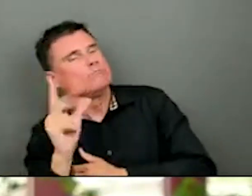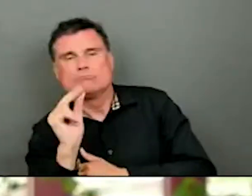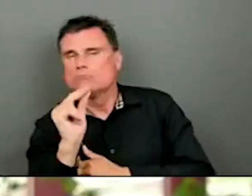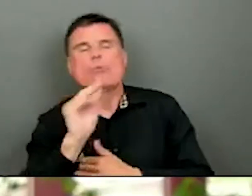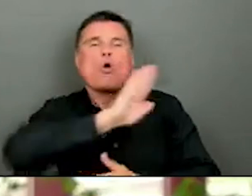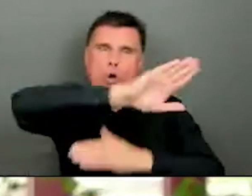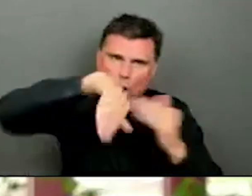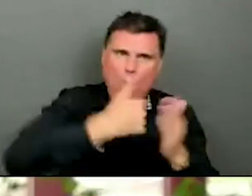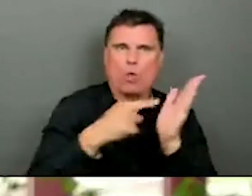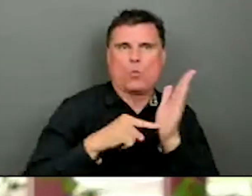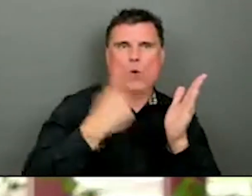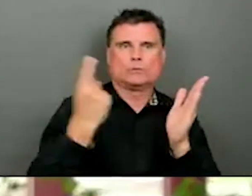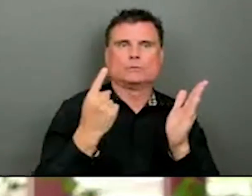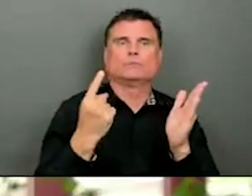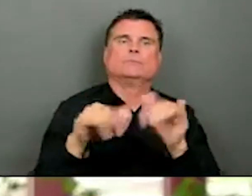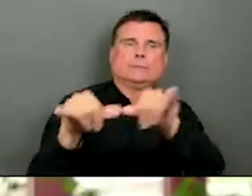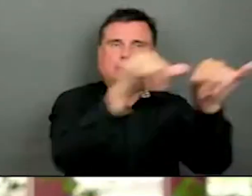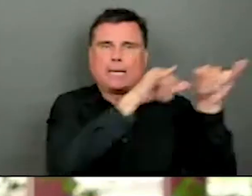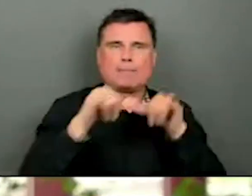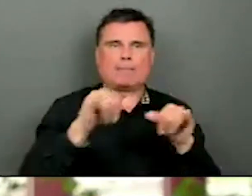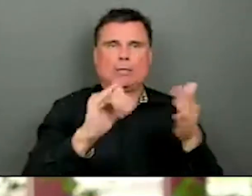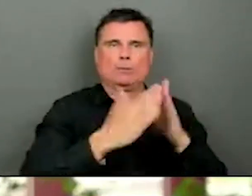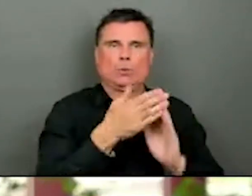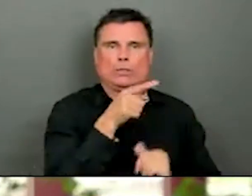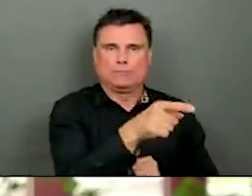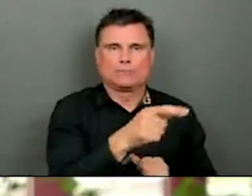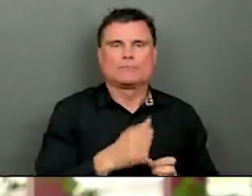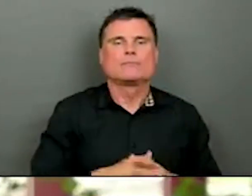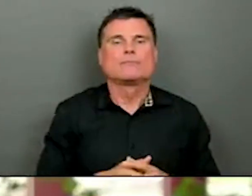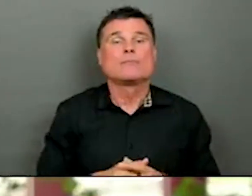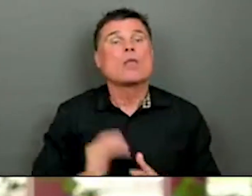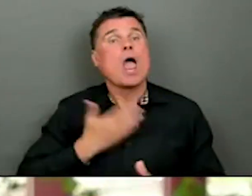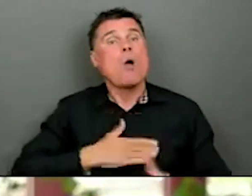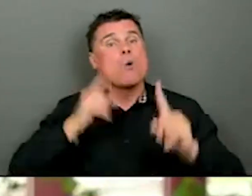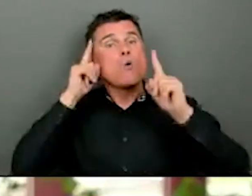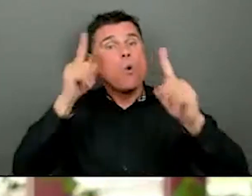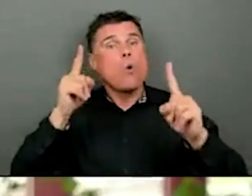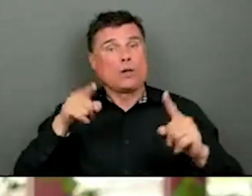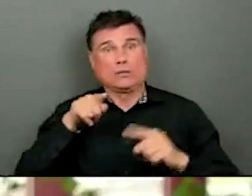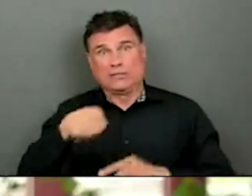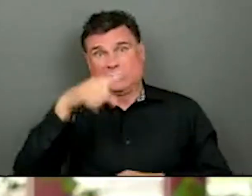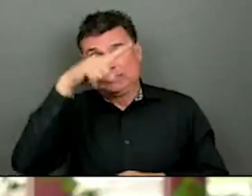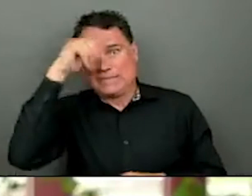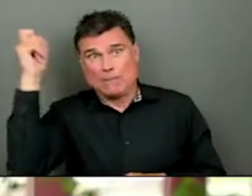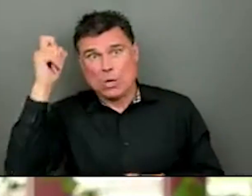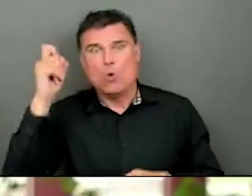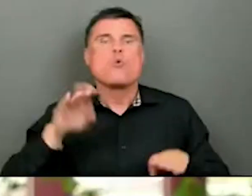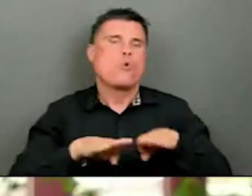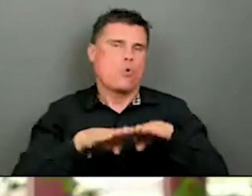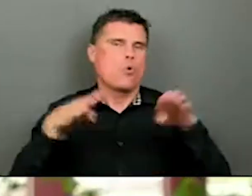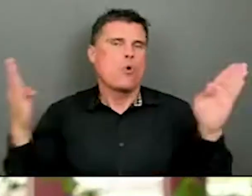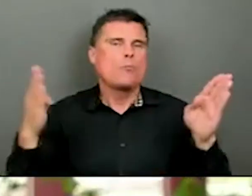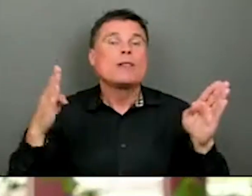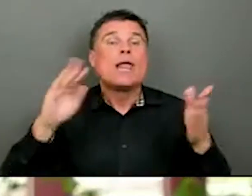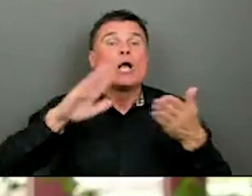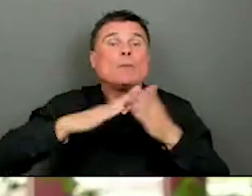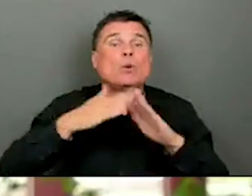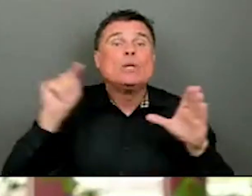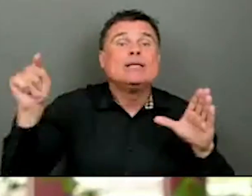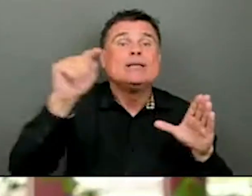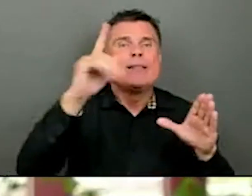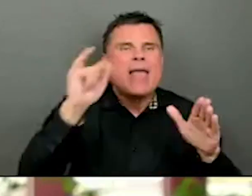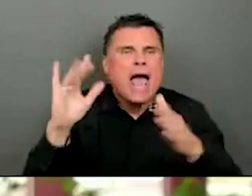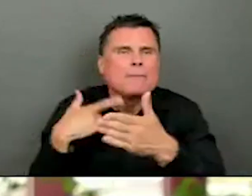want to maintain those connections that we have across communities in the North, whether we're receiving visitors from